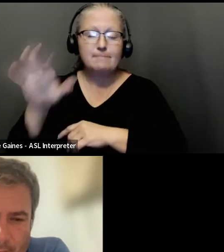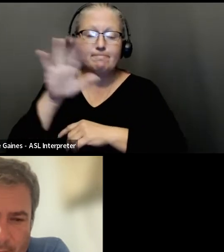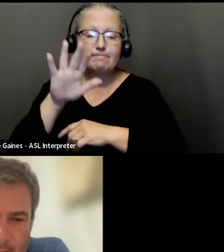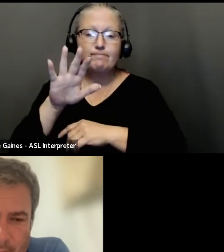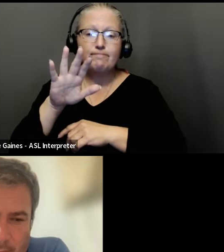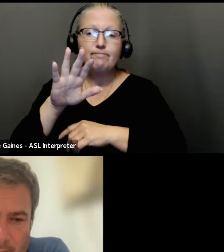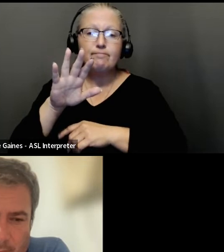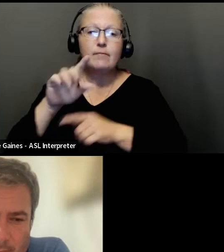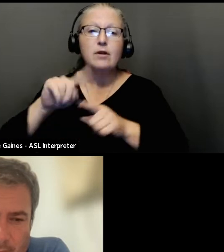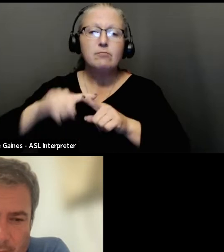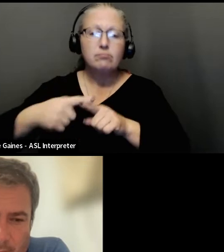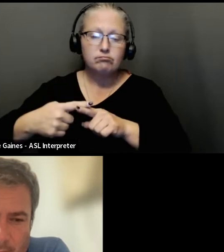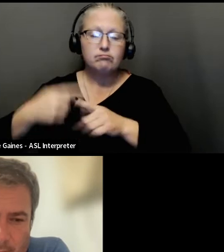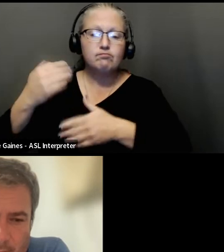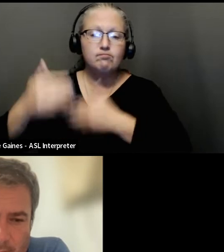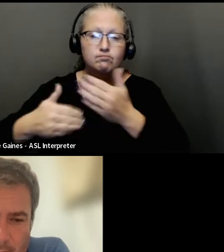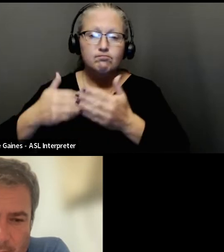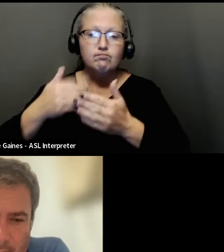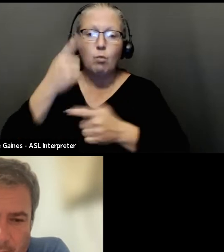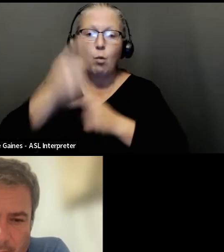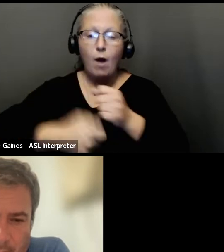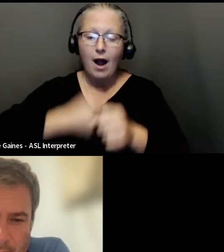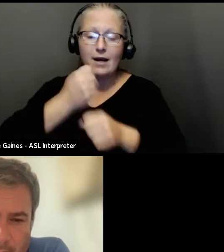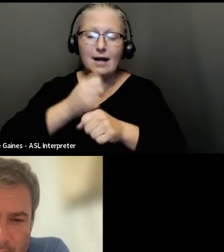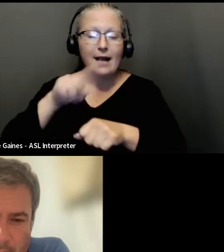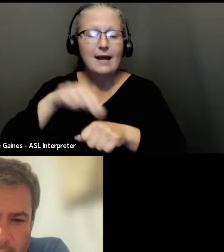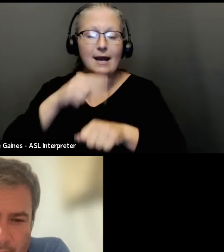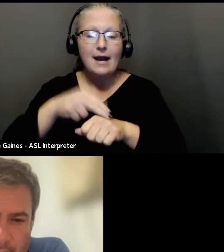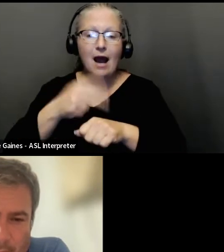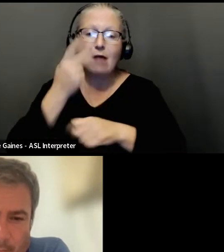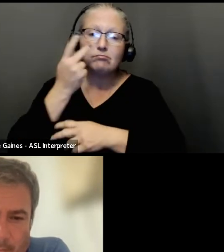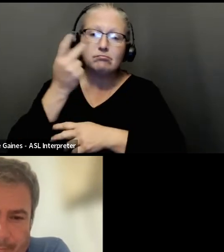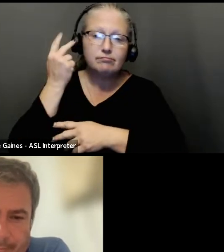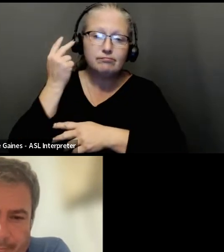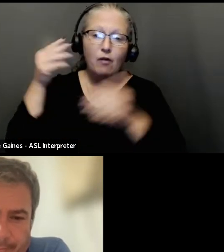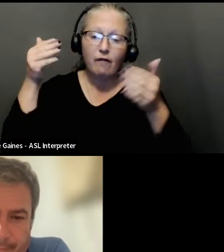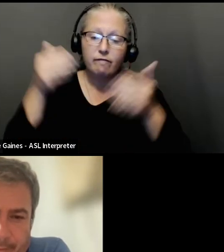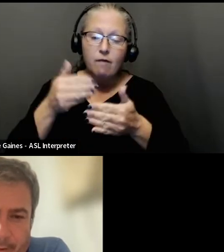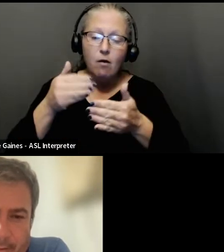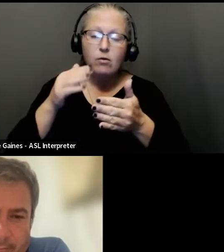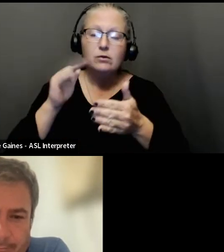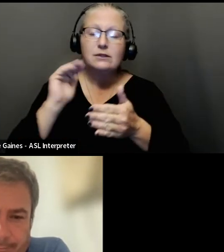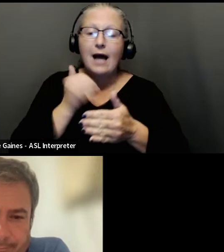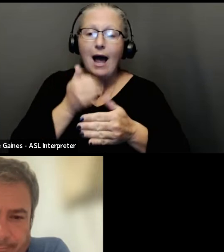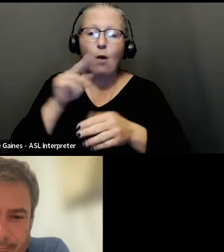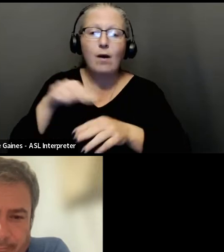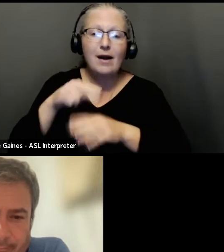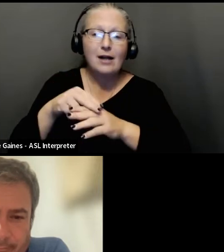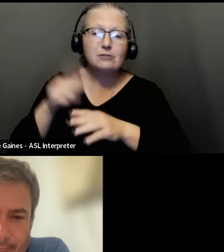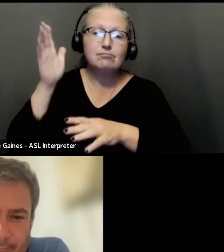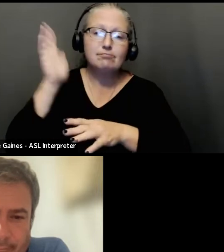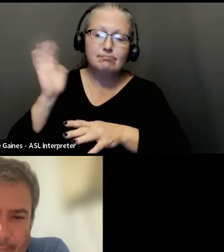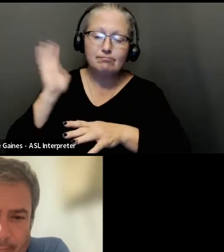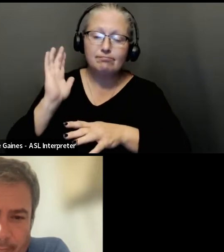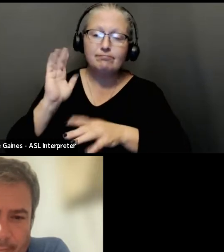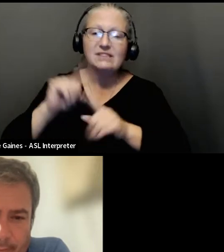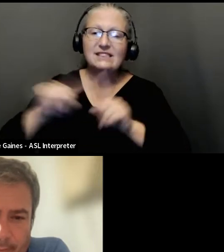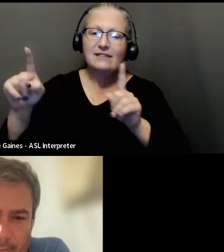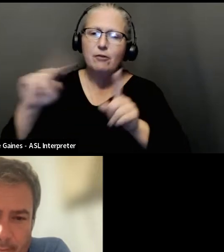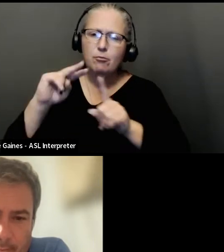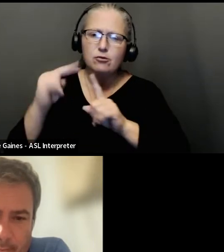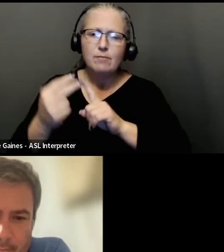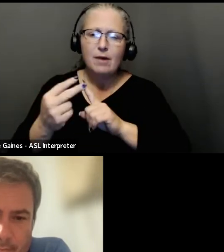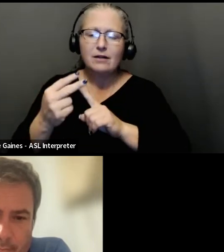set into motion its year-long national observance to focus on the story of our nation's past from a new perspective